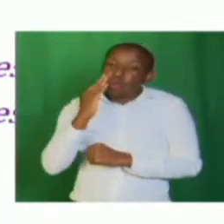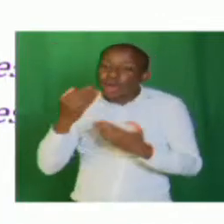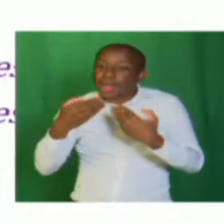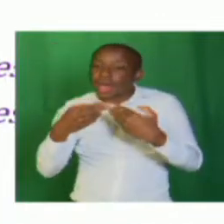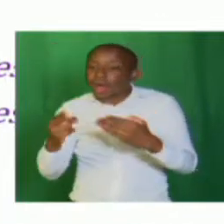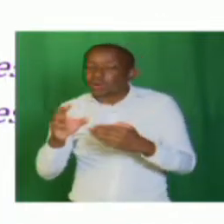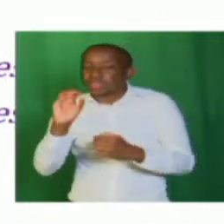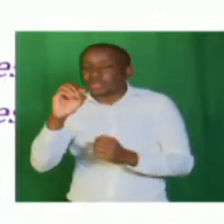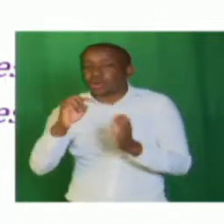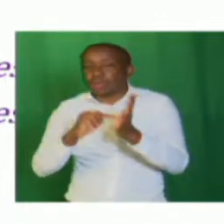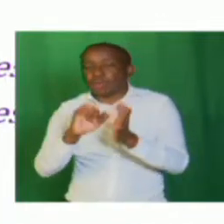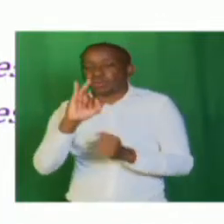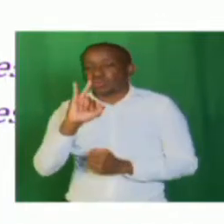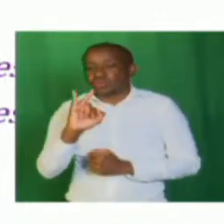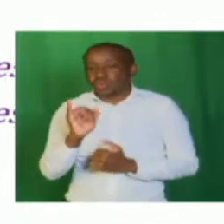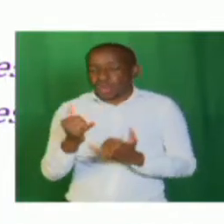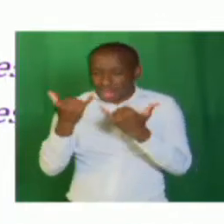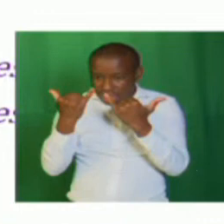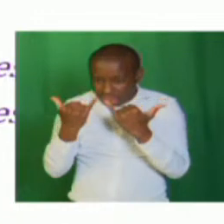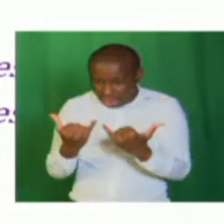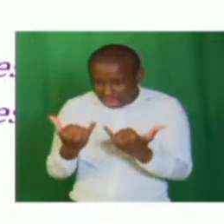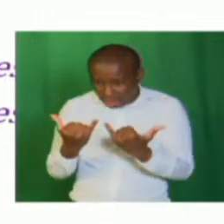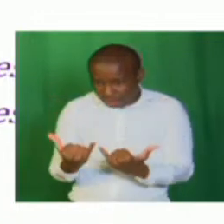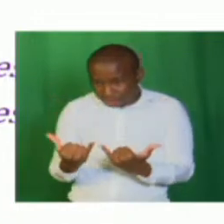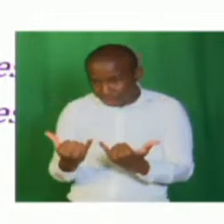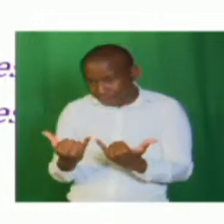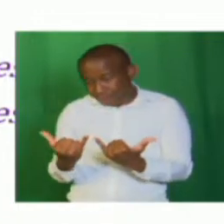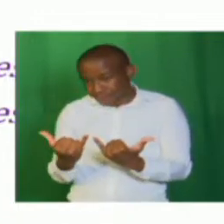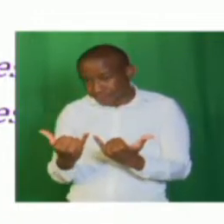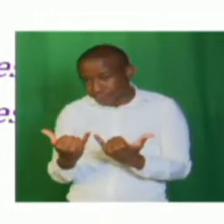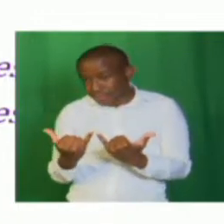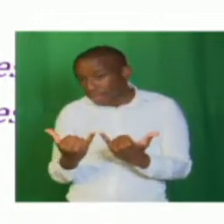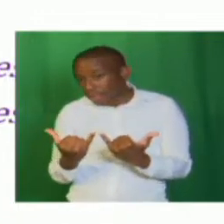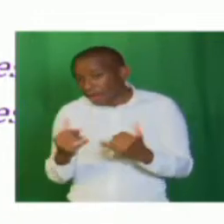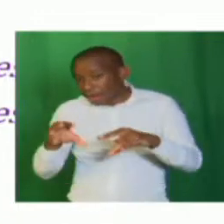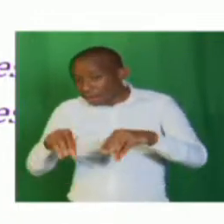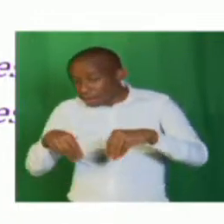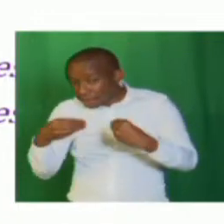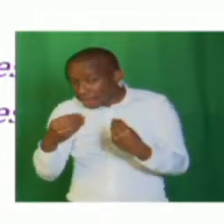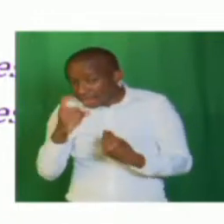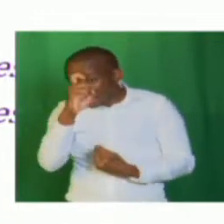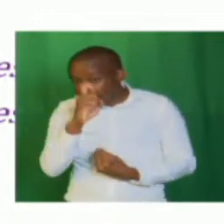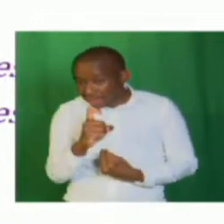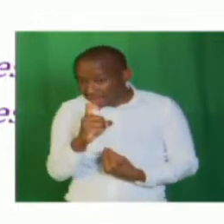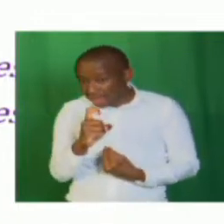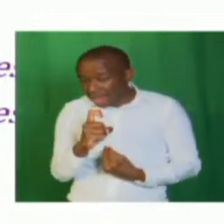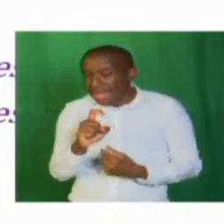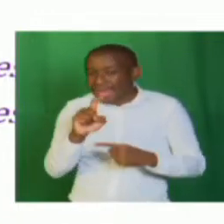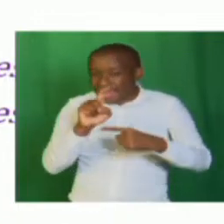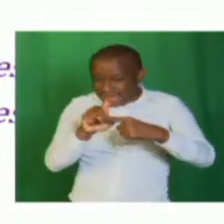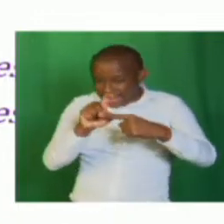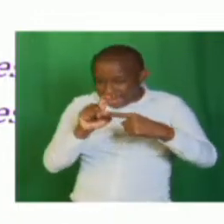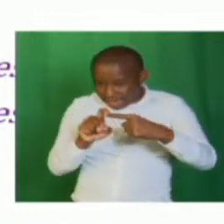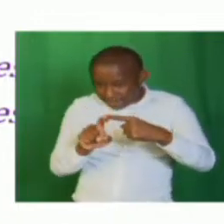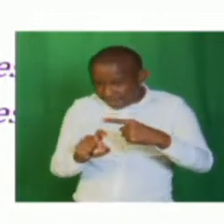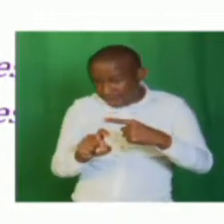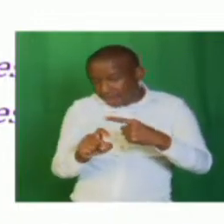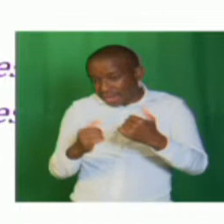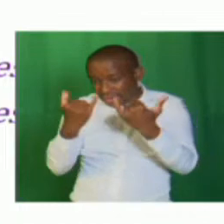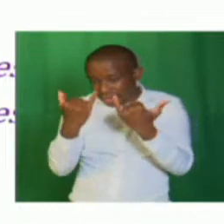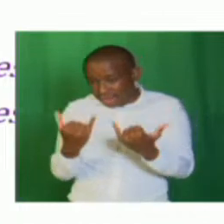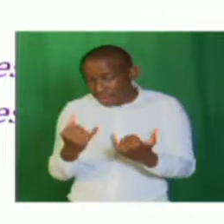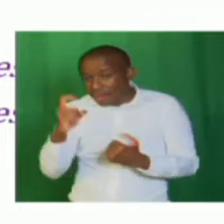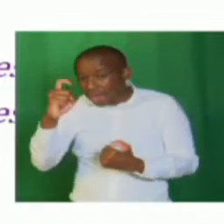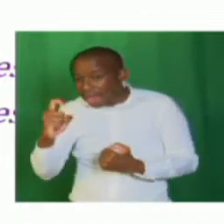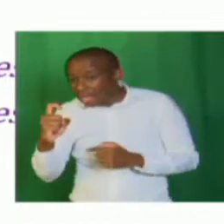is 0.2. So now, to finally find the value of x, we then have to divide by the coefficient